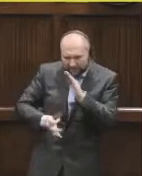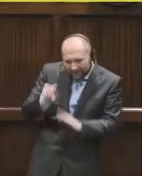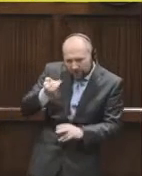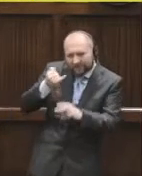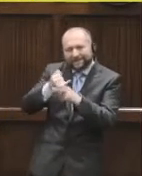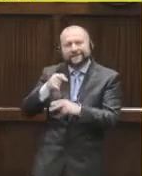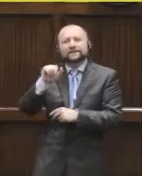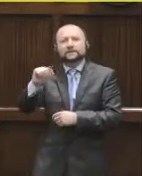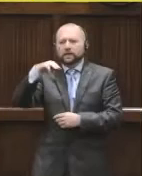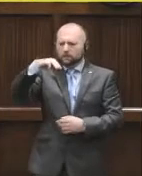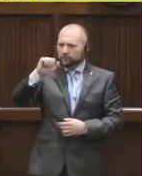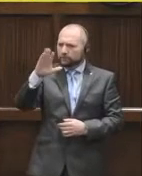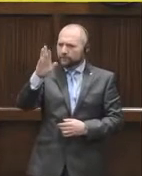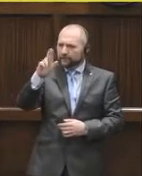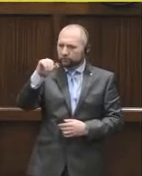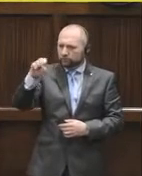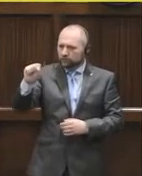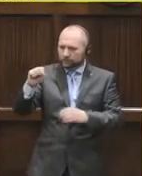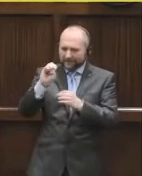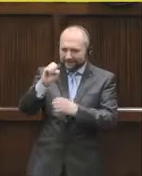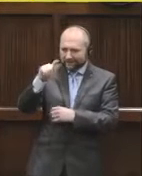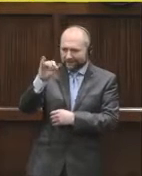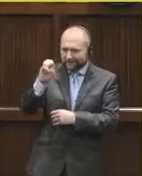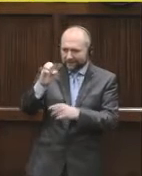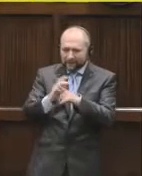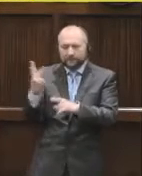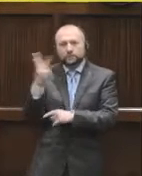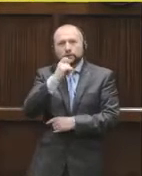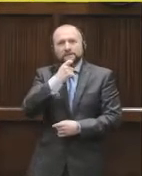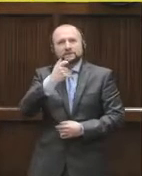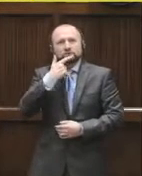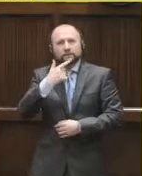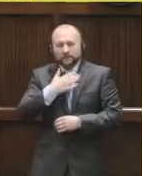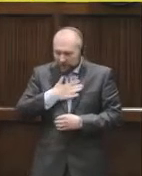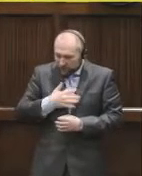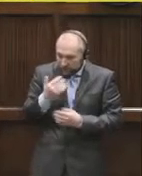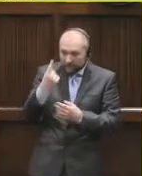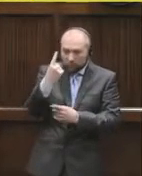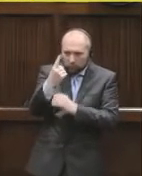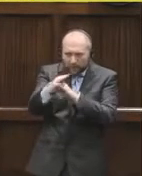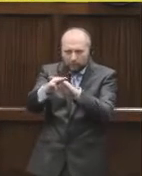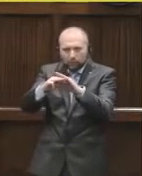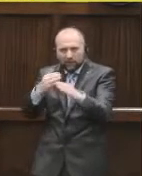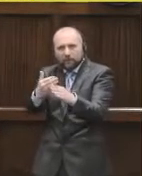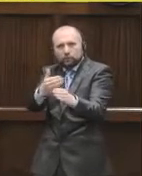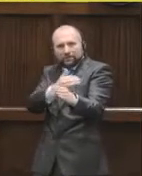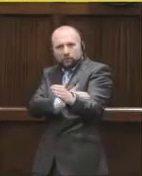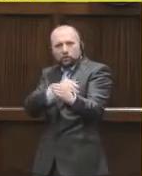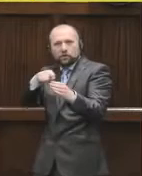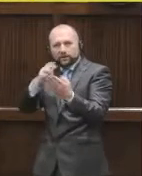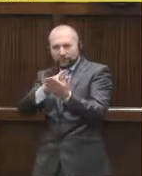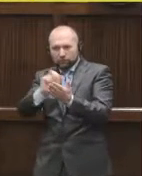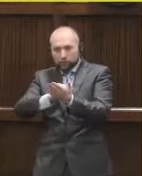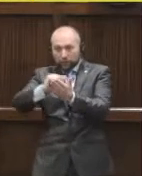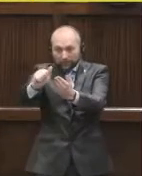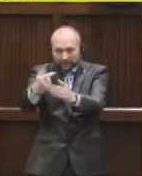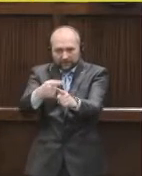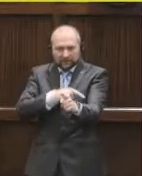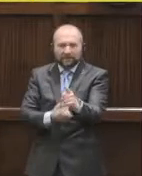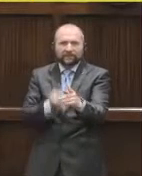their Millrose estate home in Bluebell in West Dublin just over a month before the report's